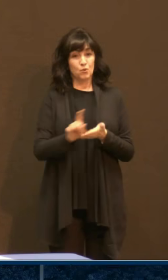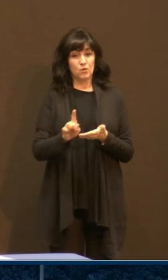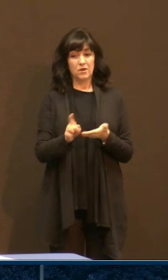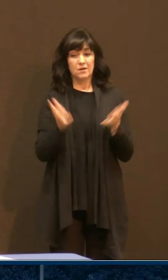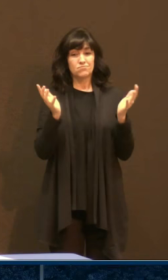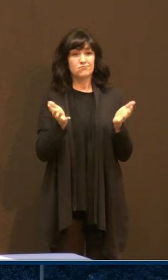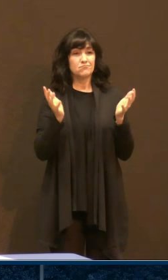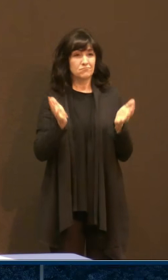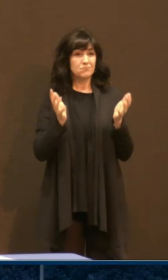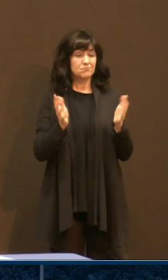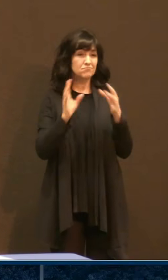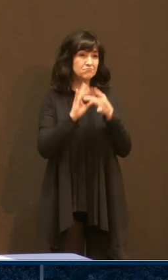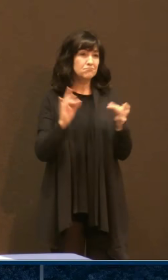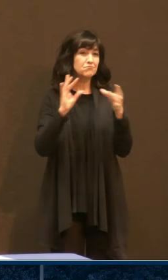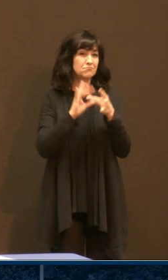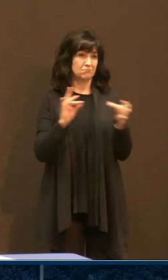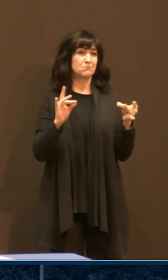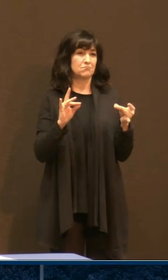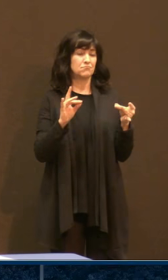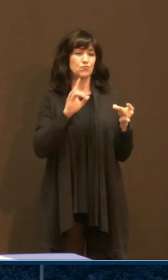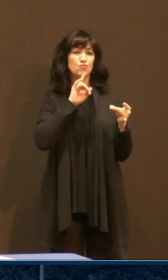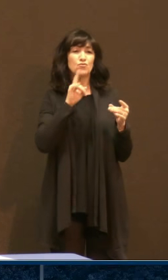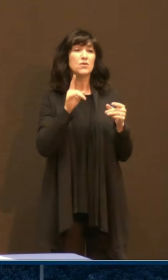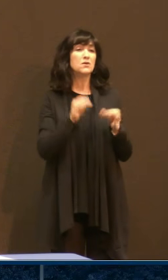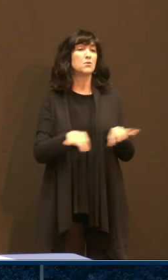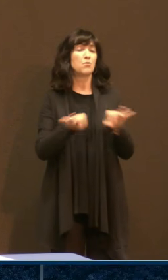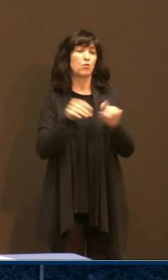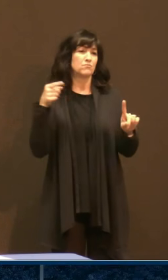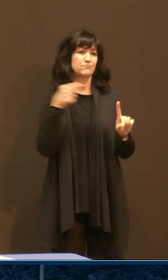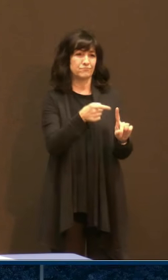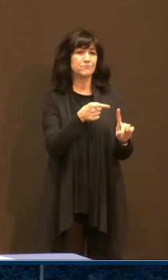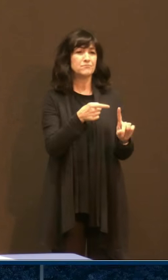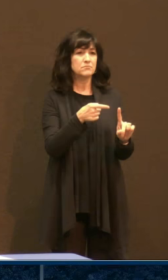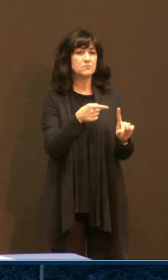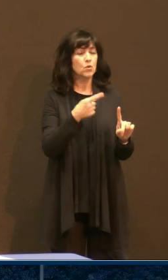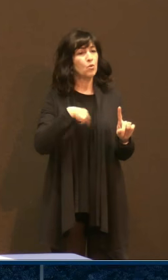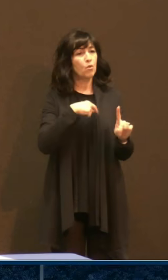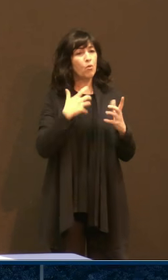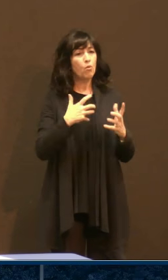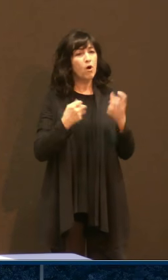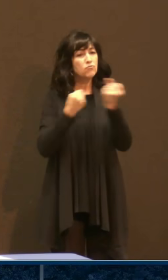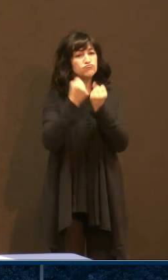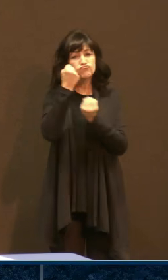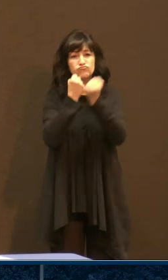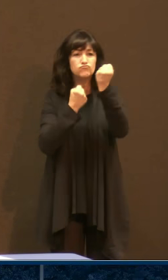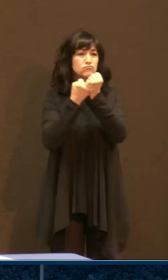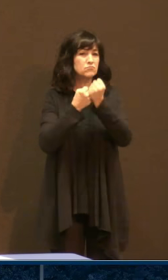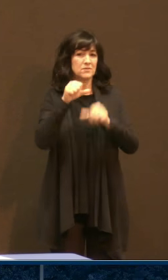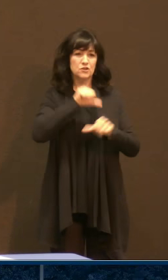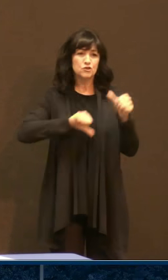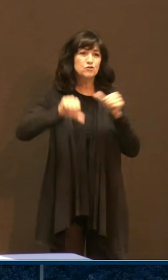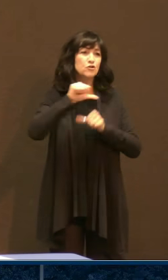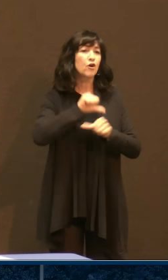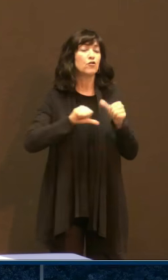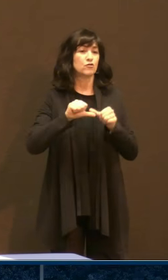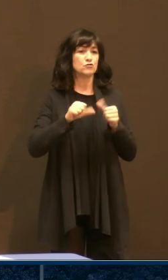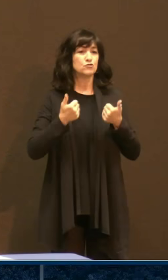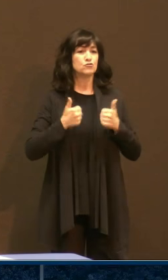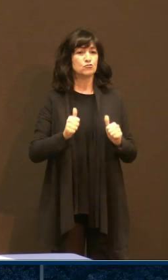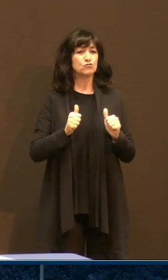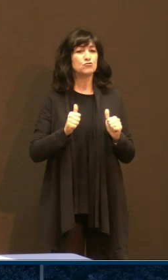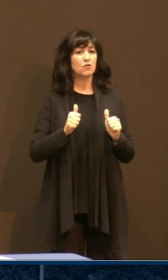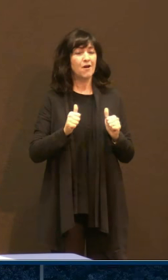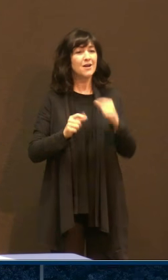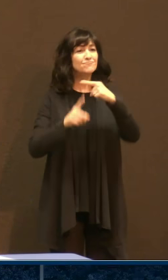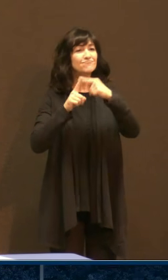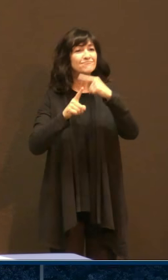it's all about. And that is protecting one another, lifting one another up, seeing the really